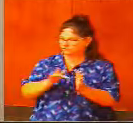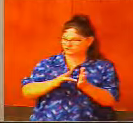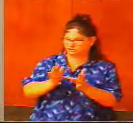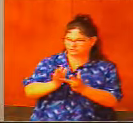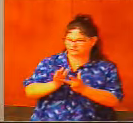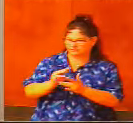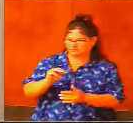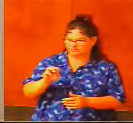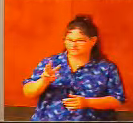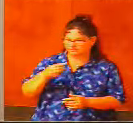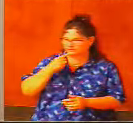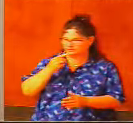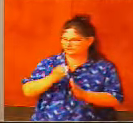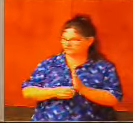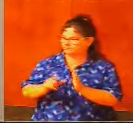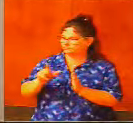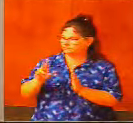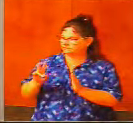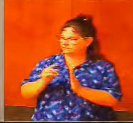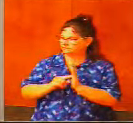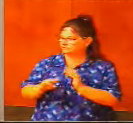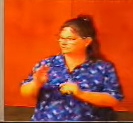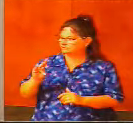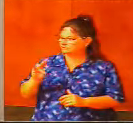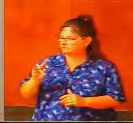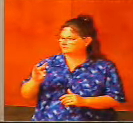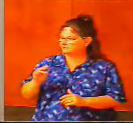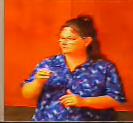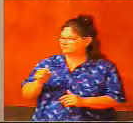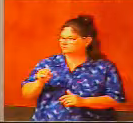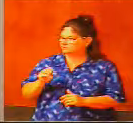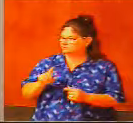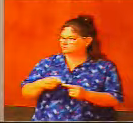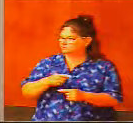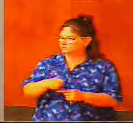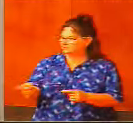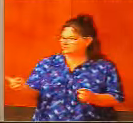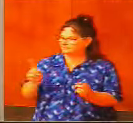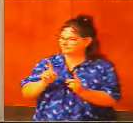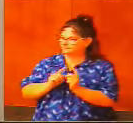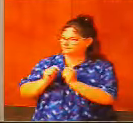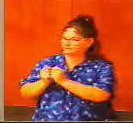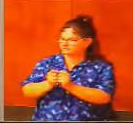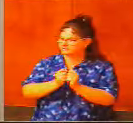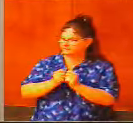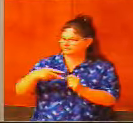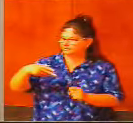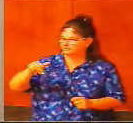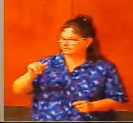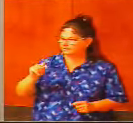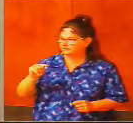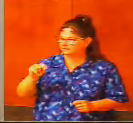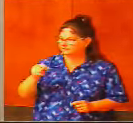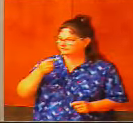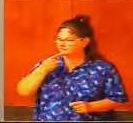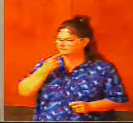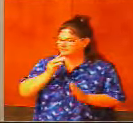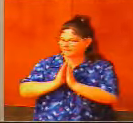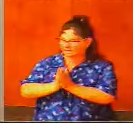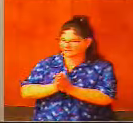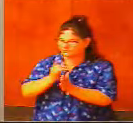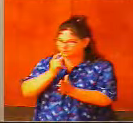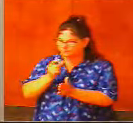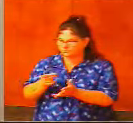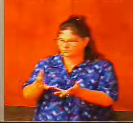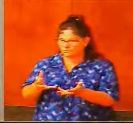Matthew says in Matthew 27 verse 17, "Therefore, when they had gathered together, Pilate said to them, Whom do you want